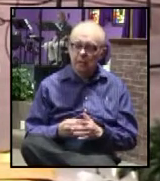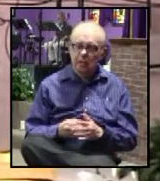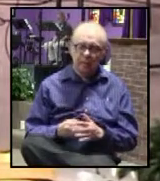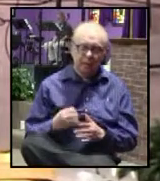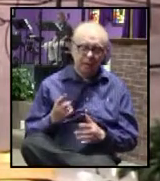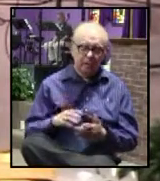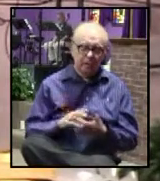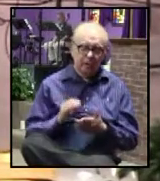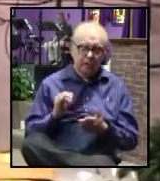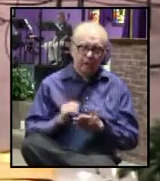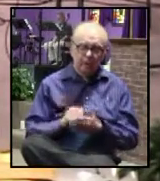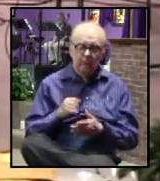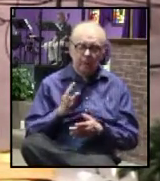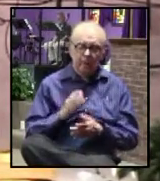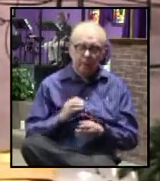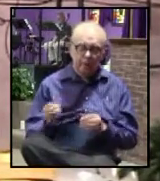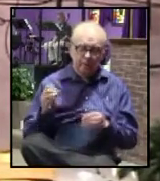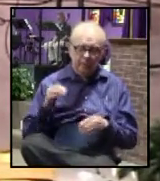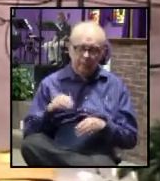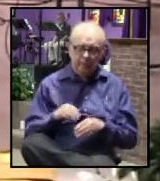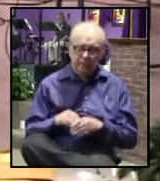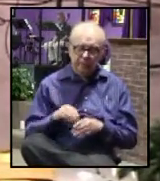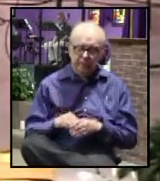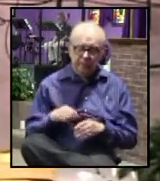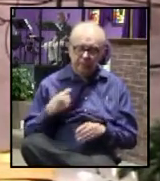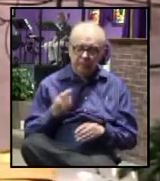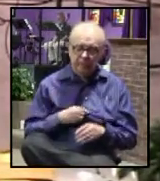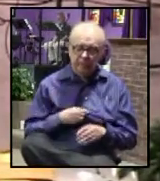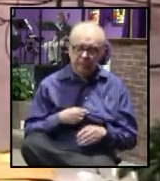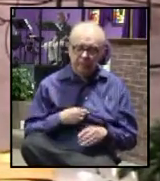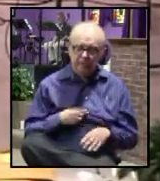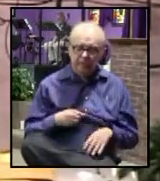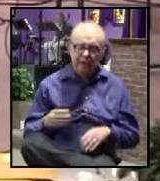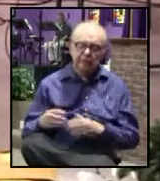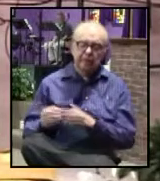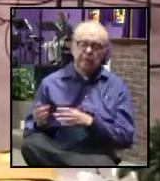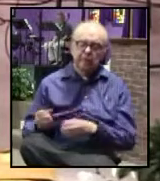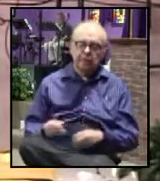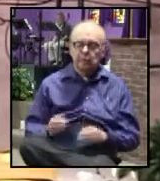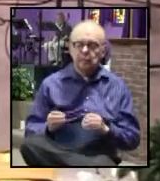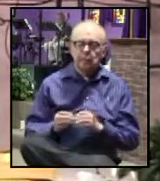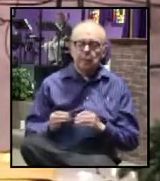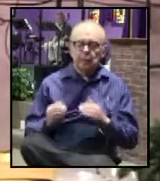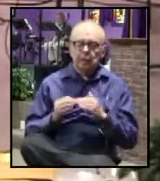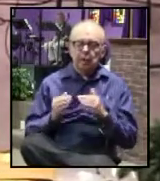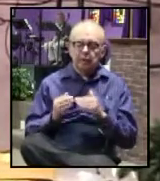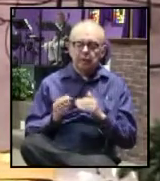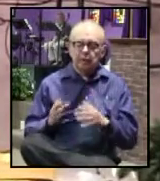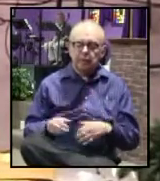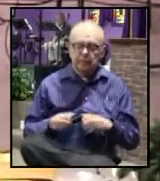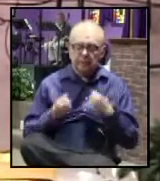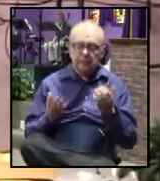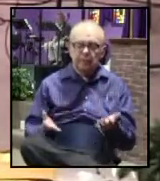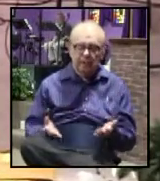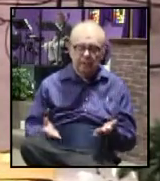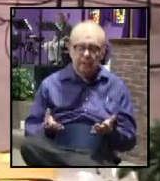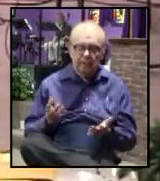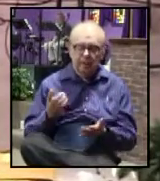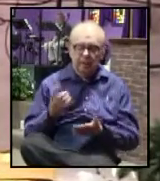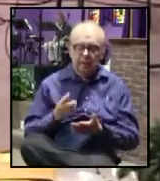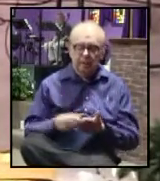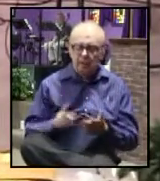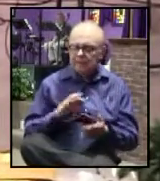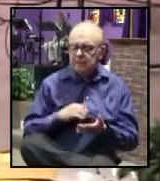We also find that God pours more of himself into us. It leads us to greater levels of sacrifice. And hear this. What